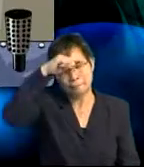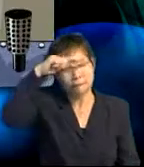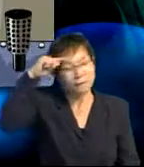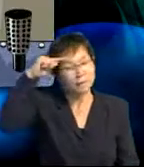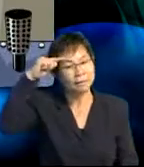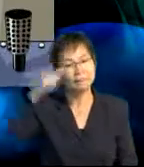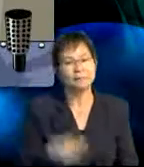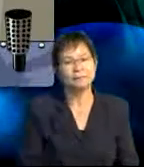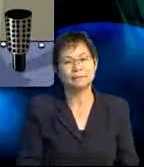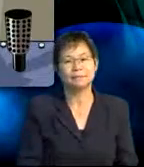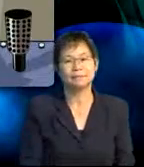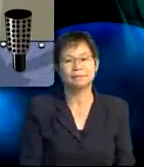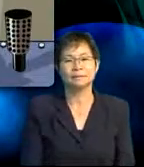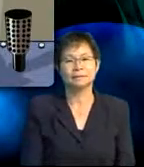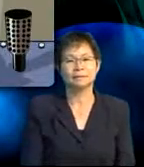Cat.